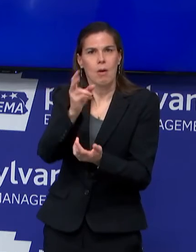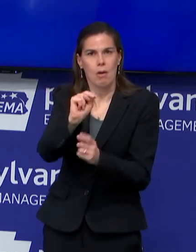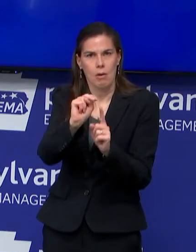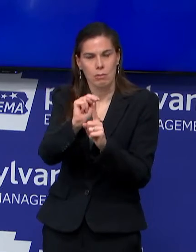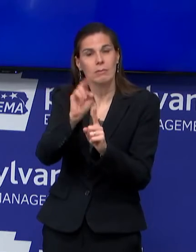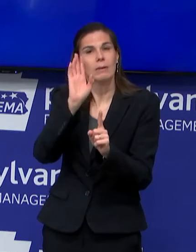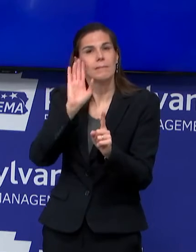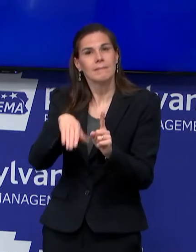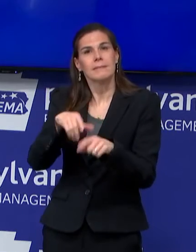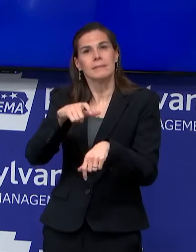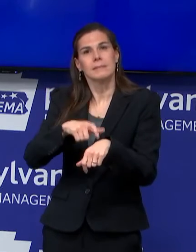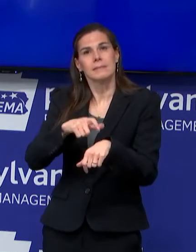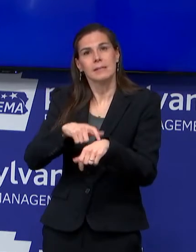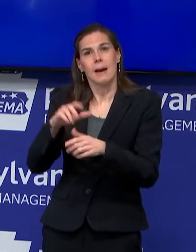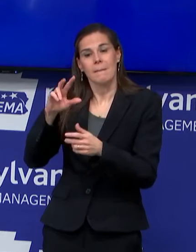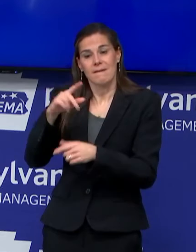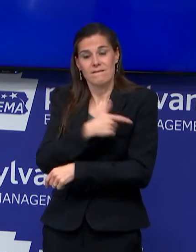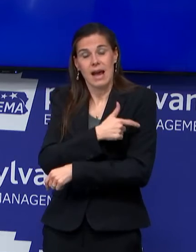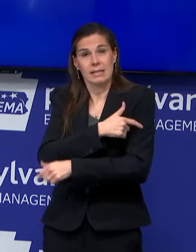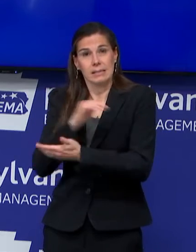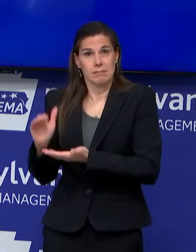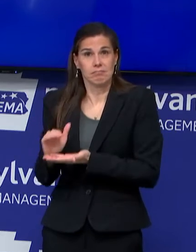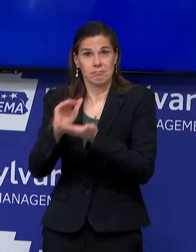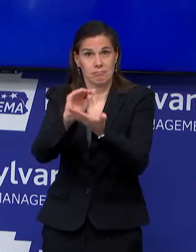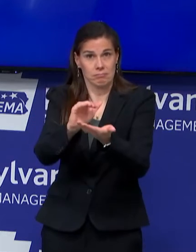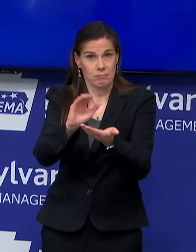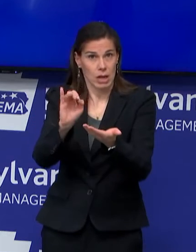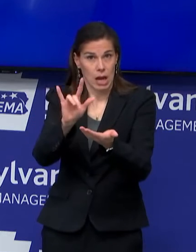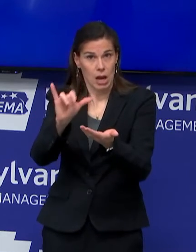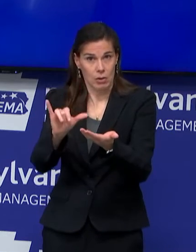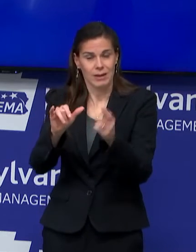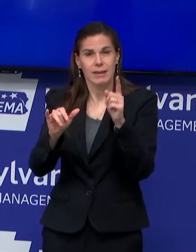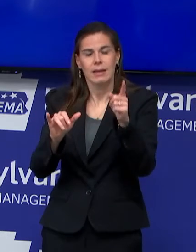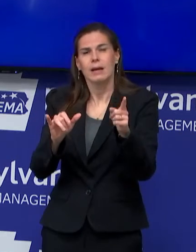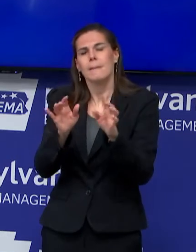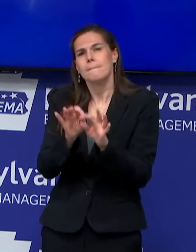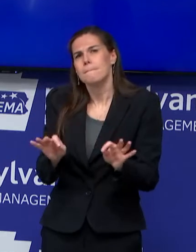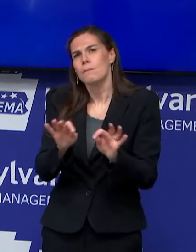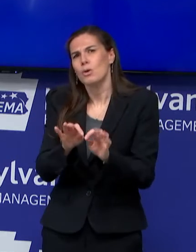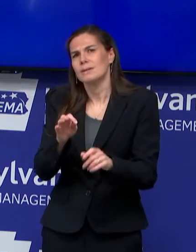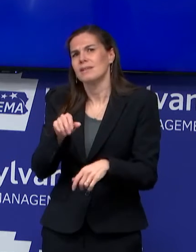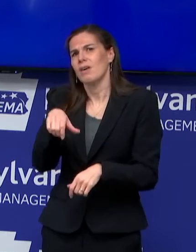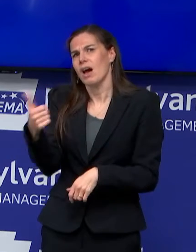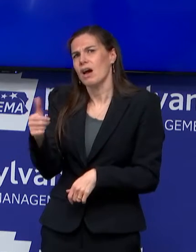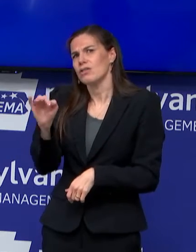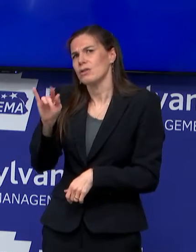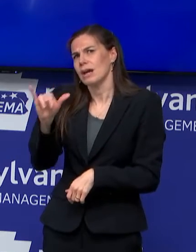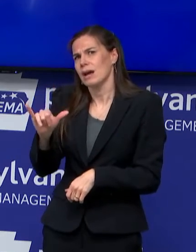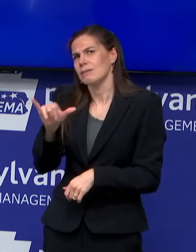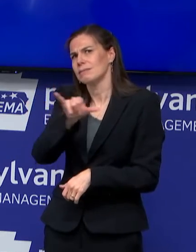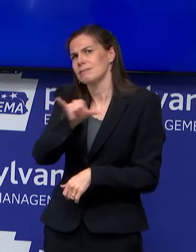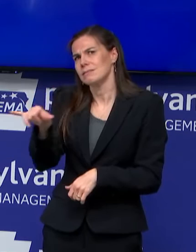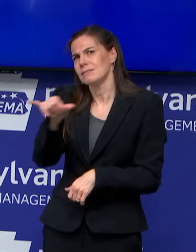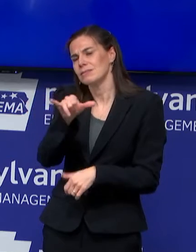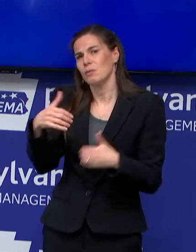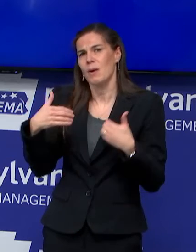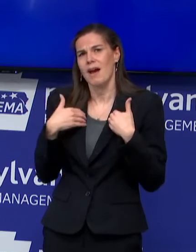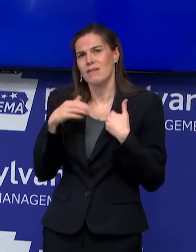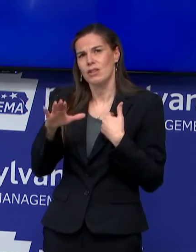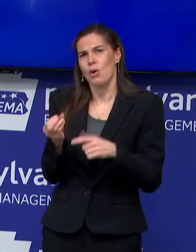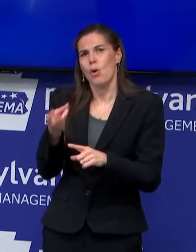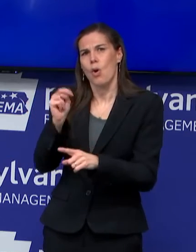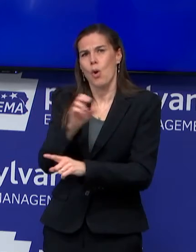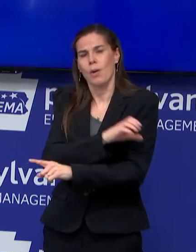able to go to the county to vaccinate people, but what's the importance of other counties getting on board with having